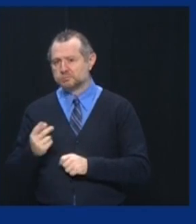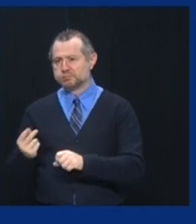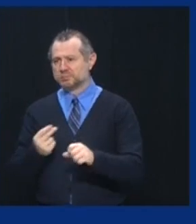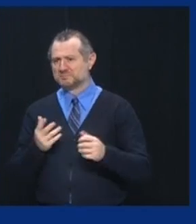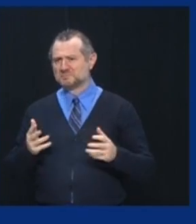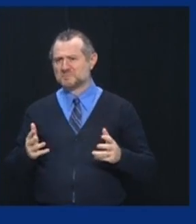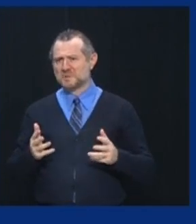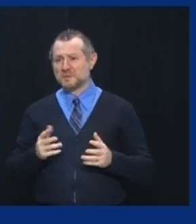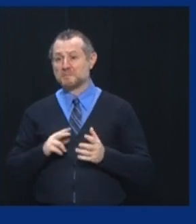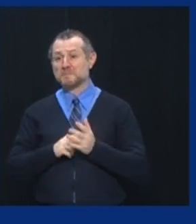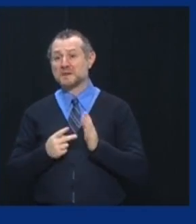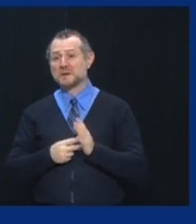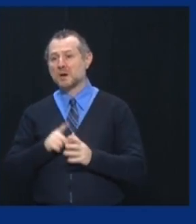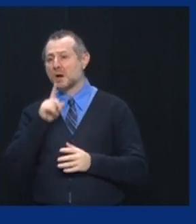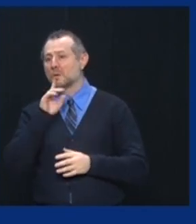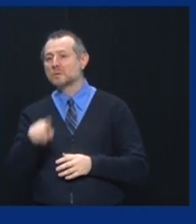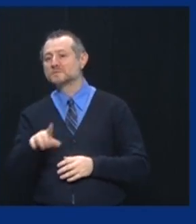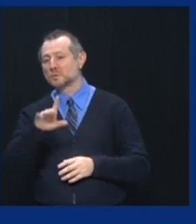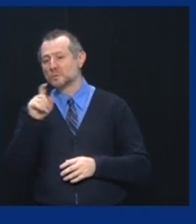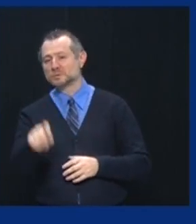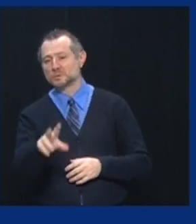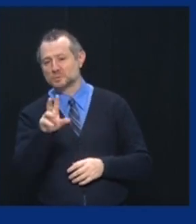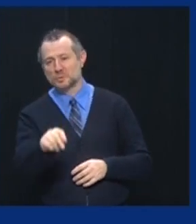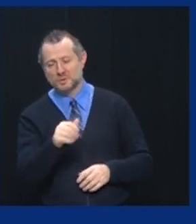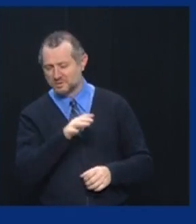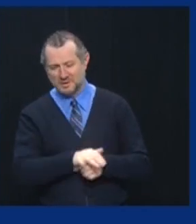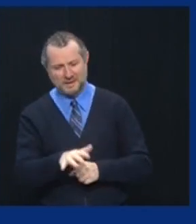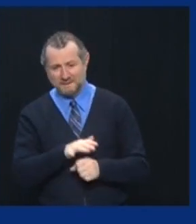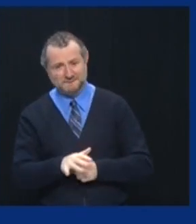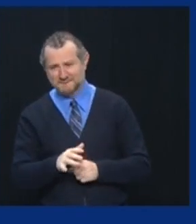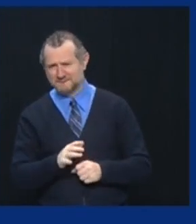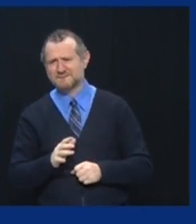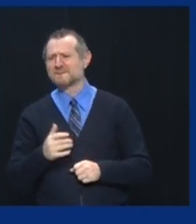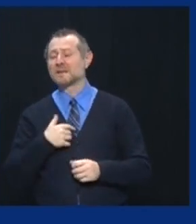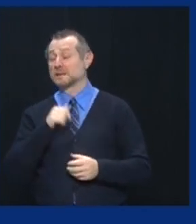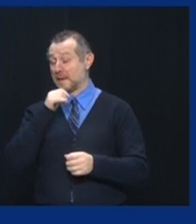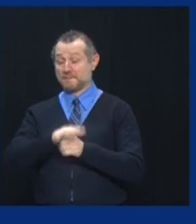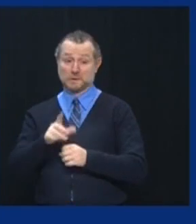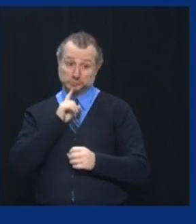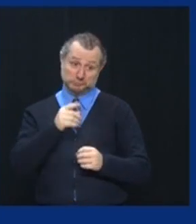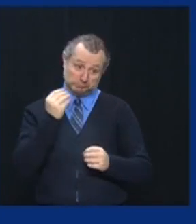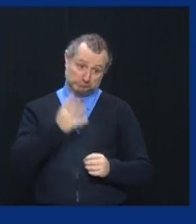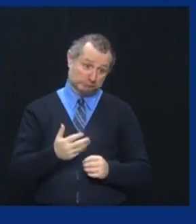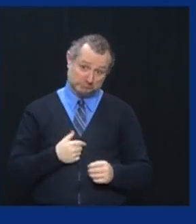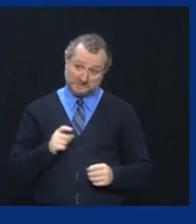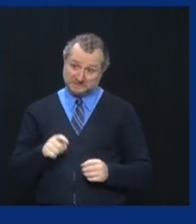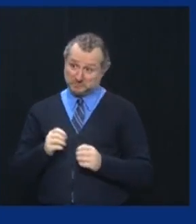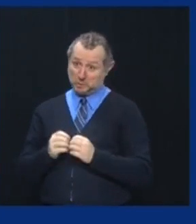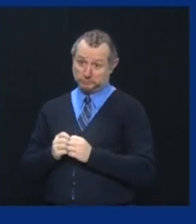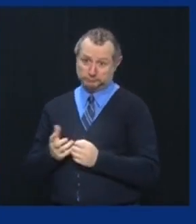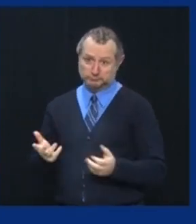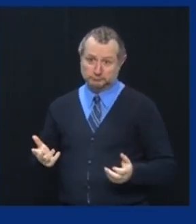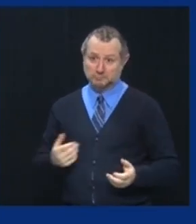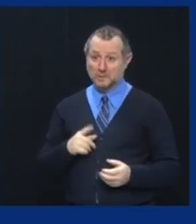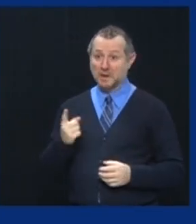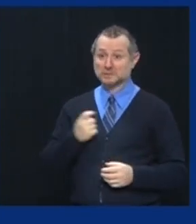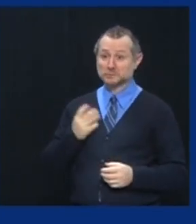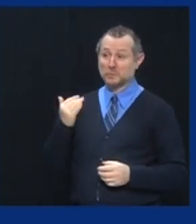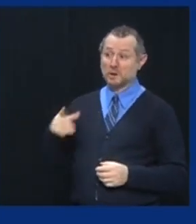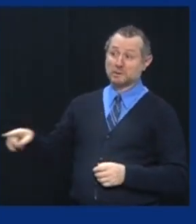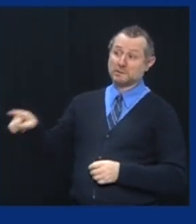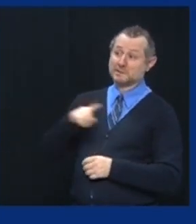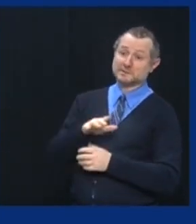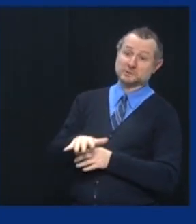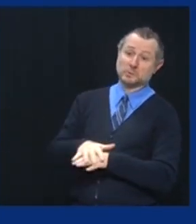no, we don't have enough vaccine to go to all healthcare workers. Then why are they slow? A variety